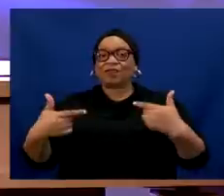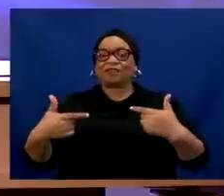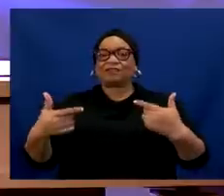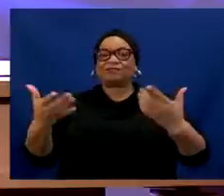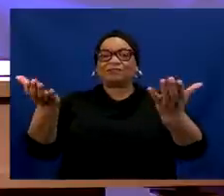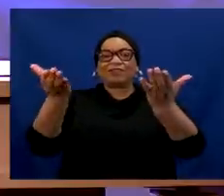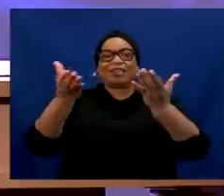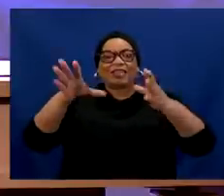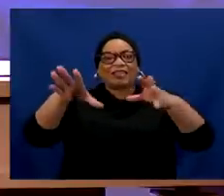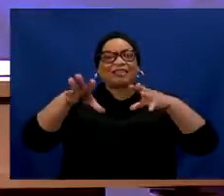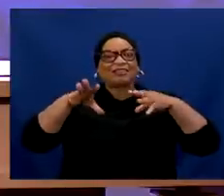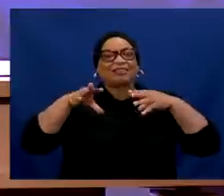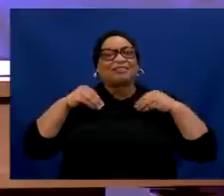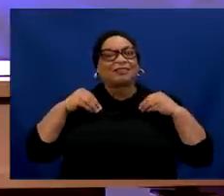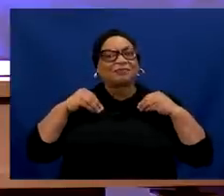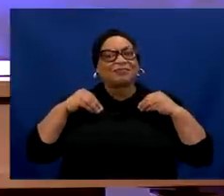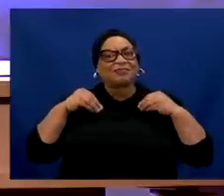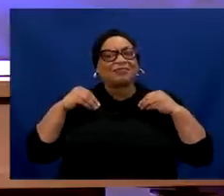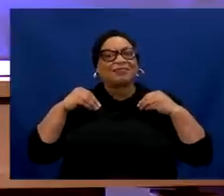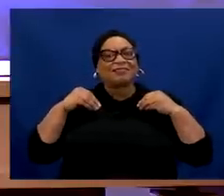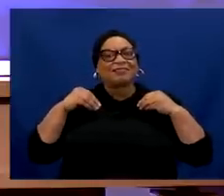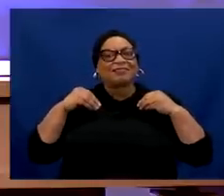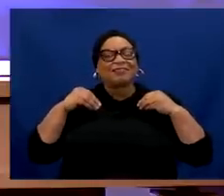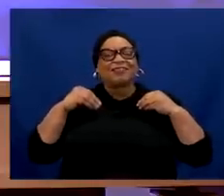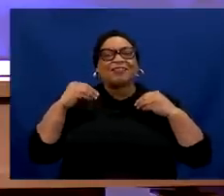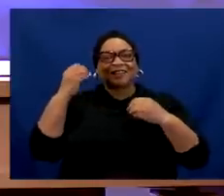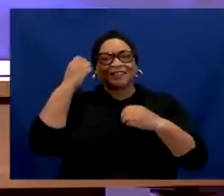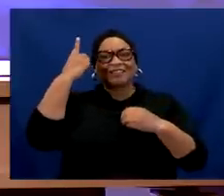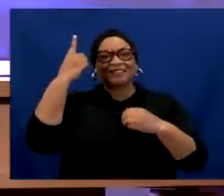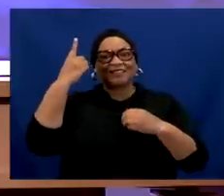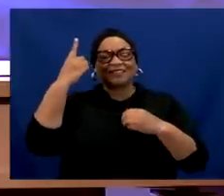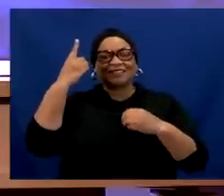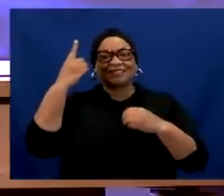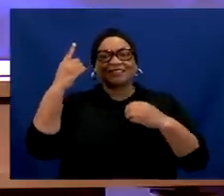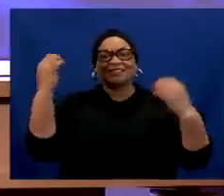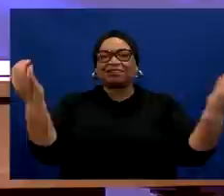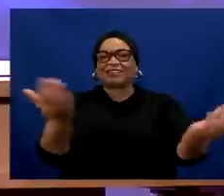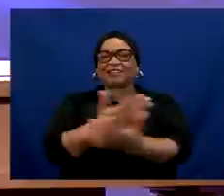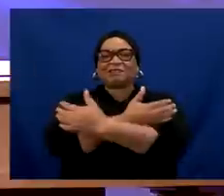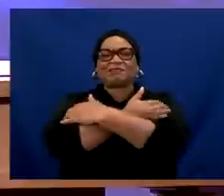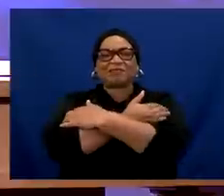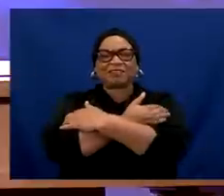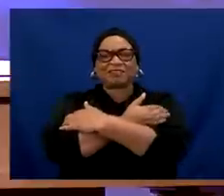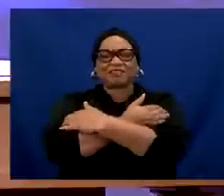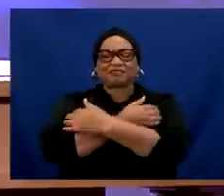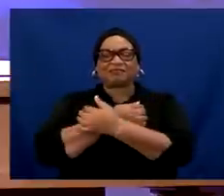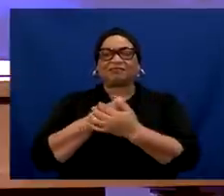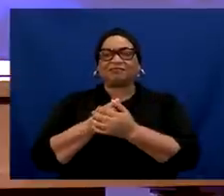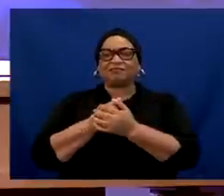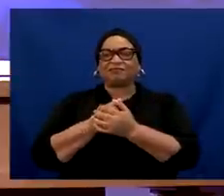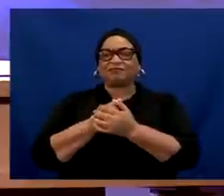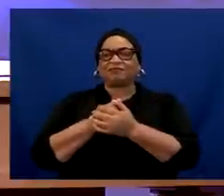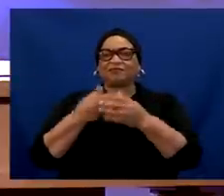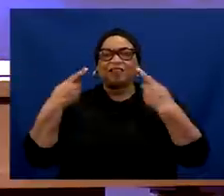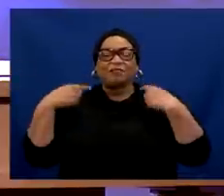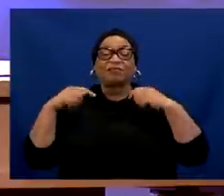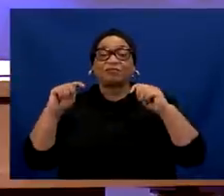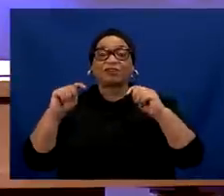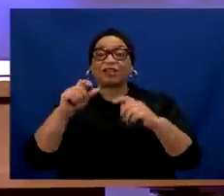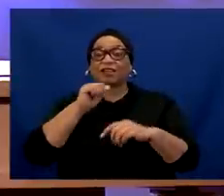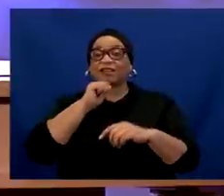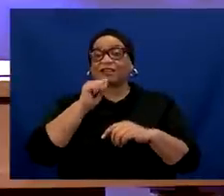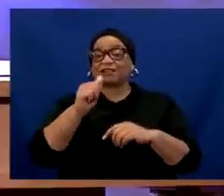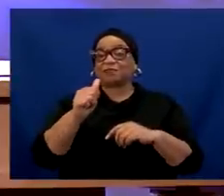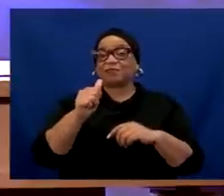Receive it. Embrace it. Accept it. I'm trying not to be too personal here. We got